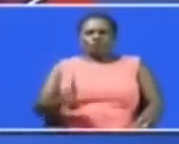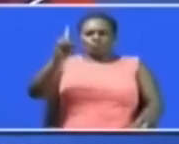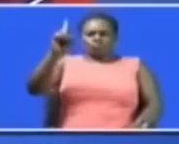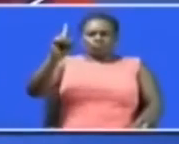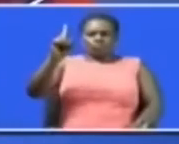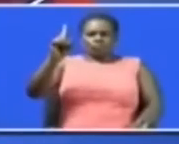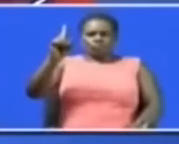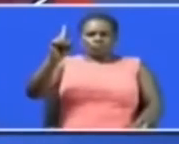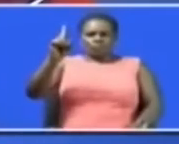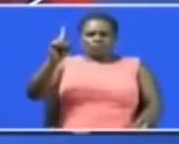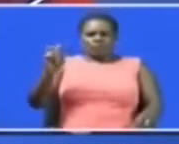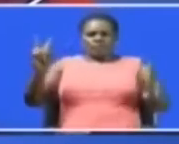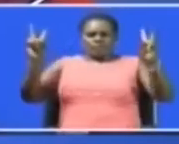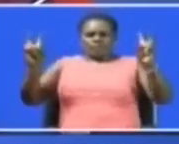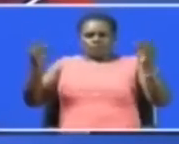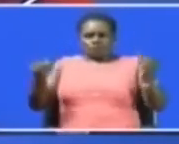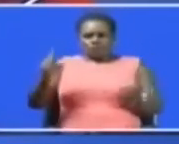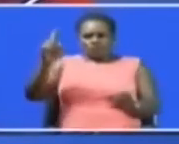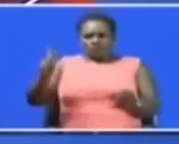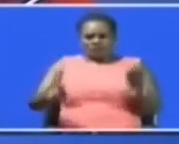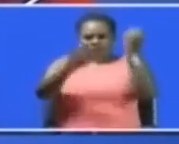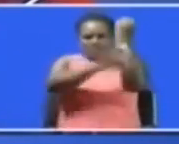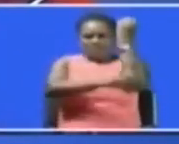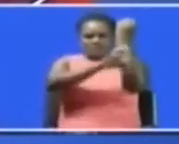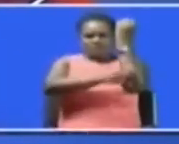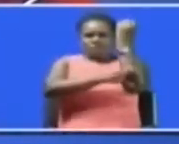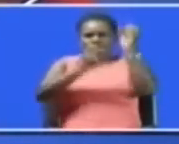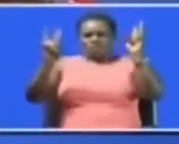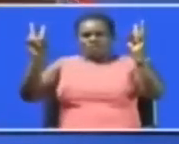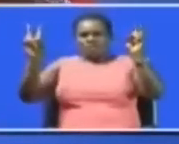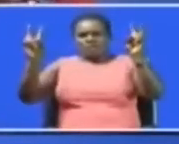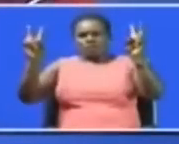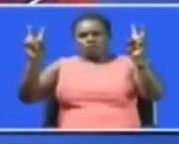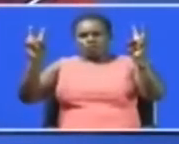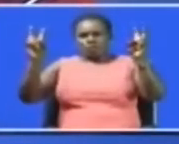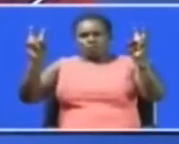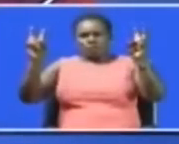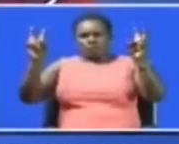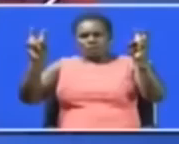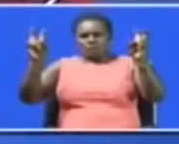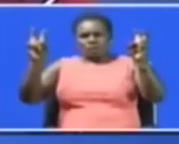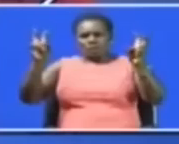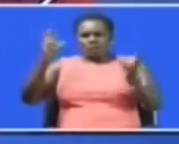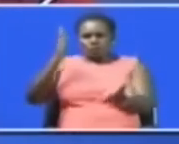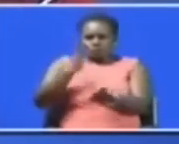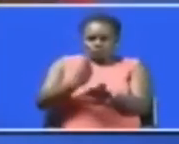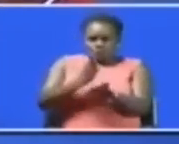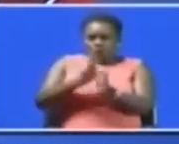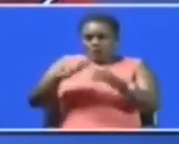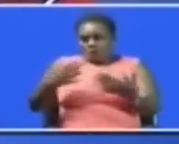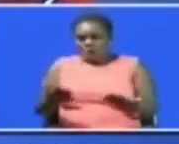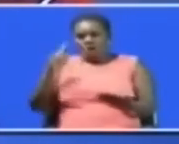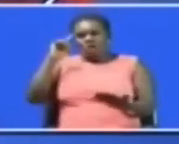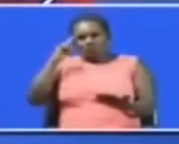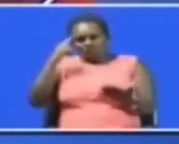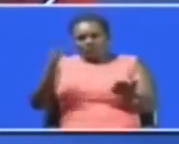high. The issues we must address as a country is the issues that either are actual or are